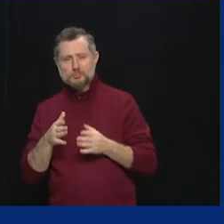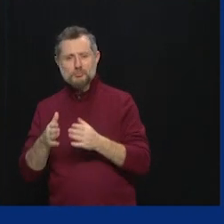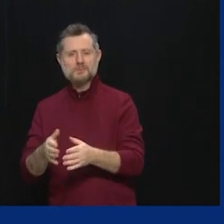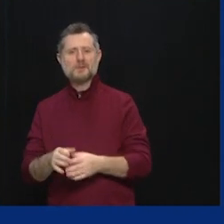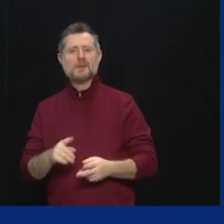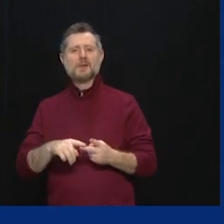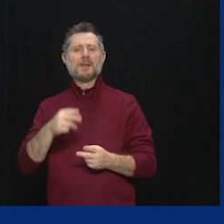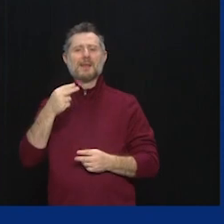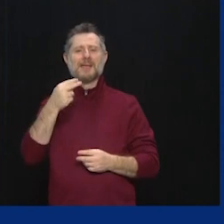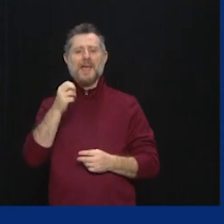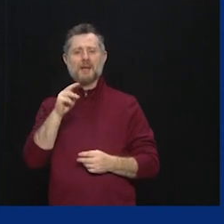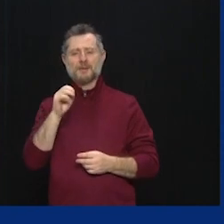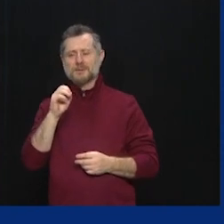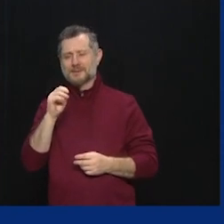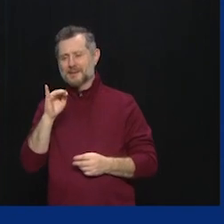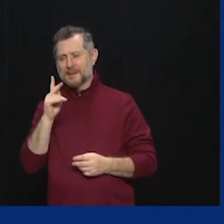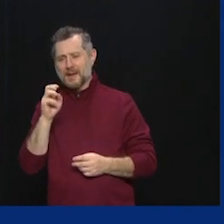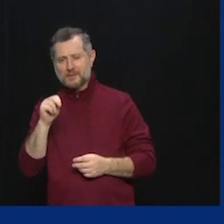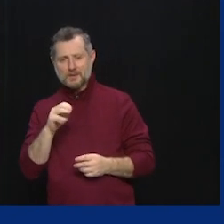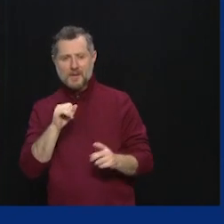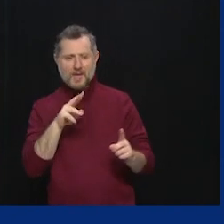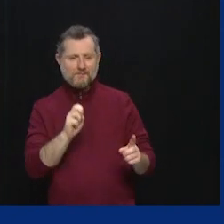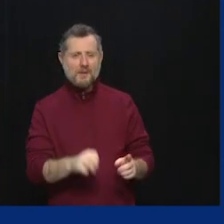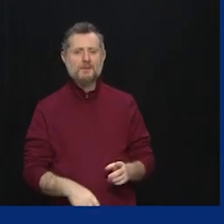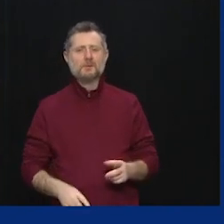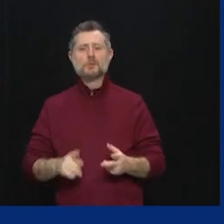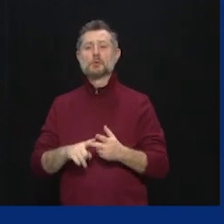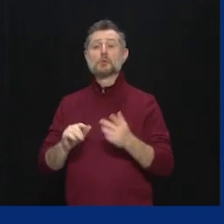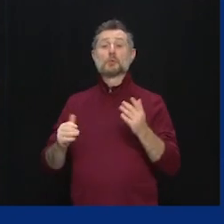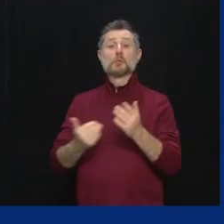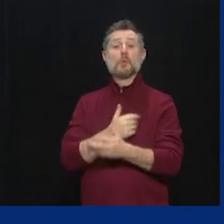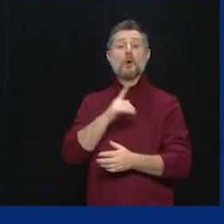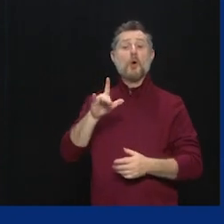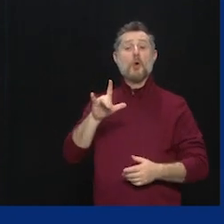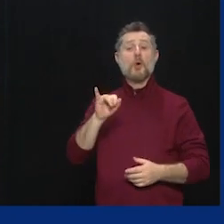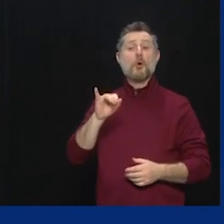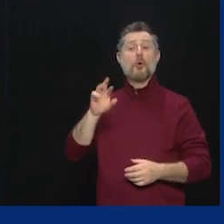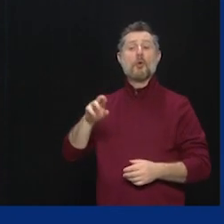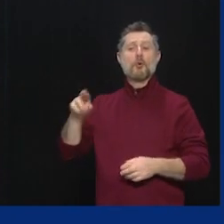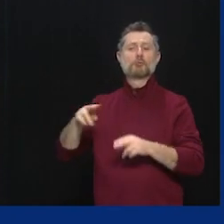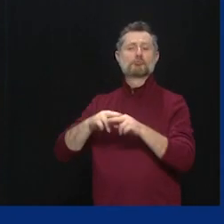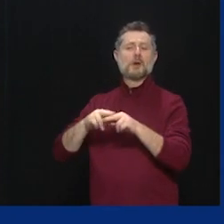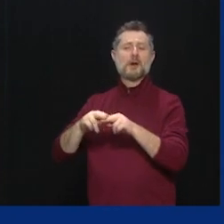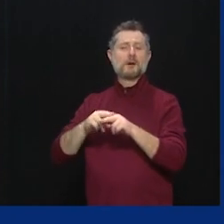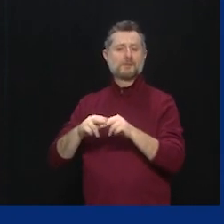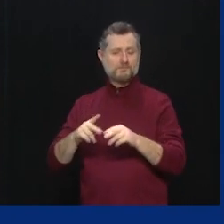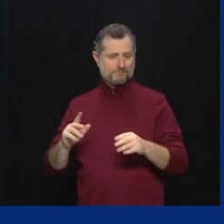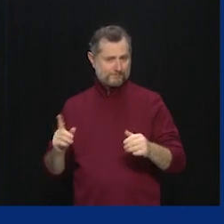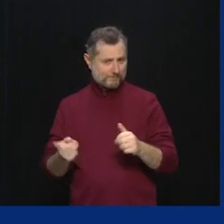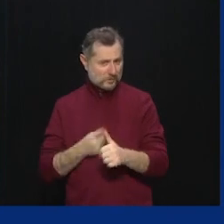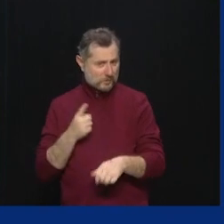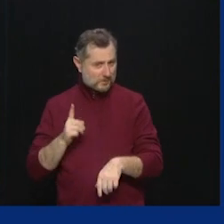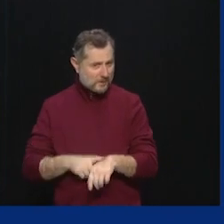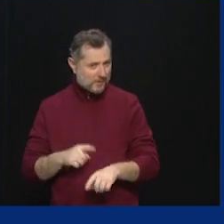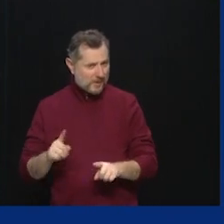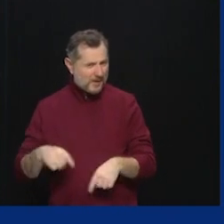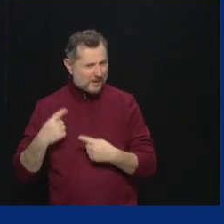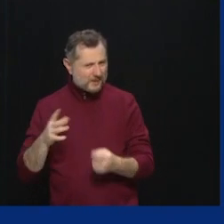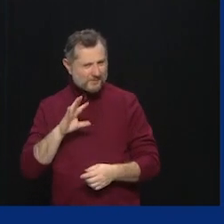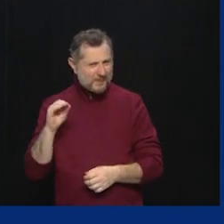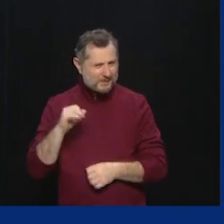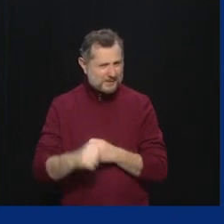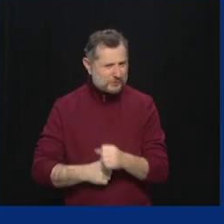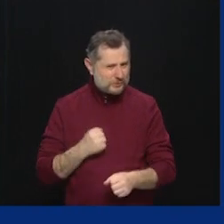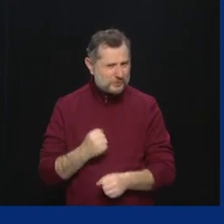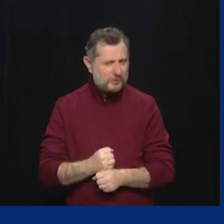train station, the first new LIRR train station in 50 years, that will benefit residents in Elmont and Long Island at